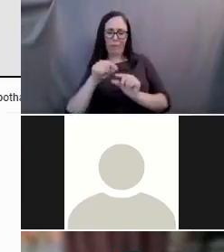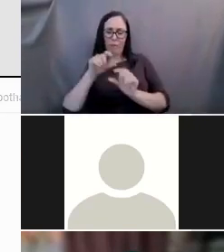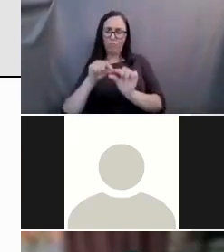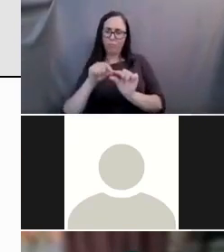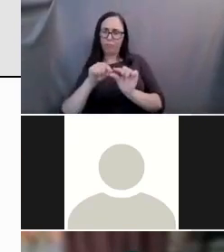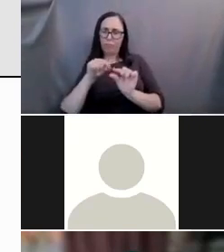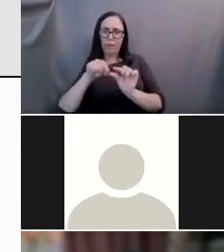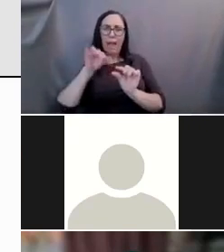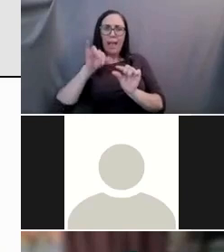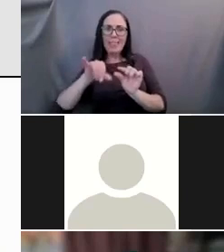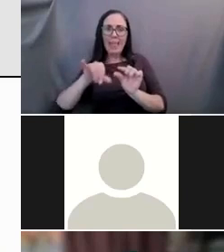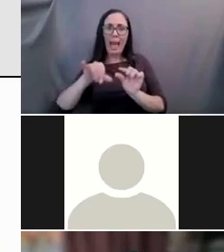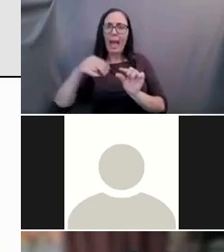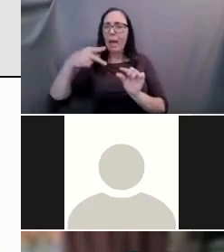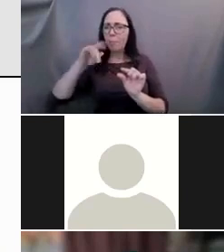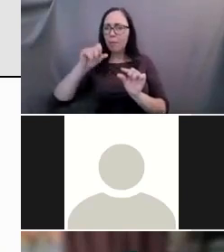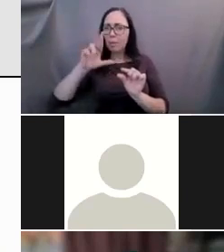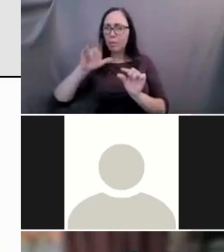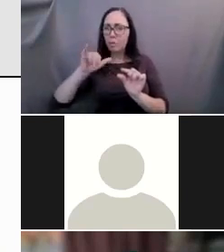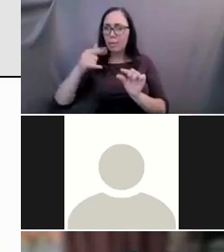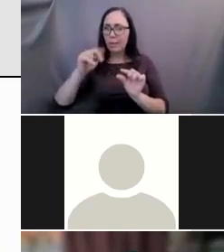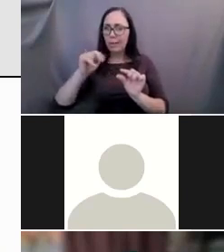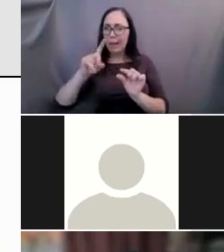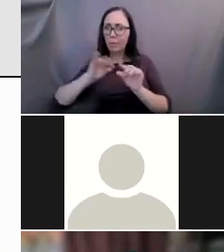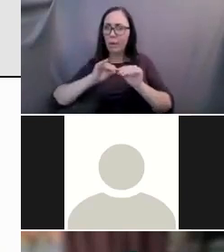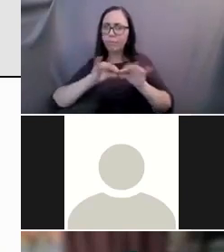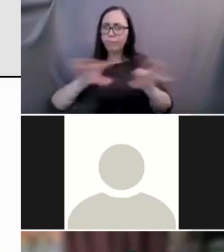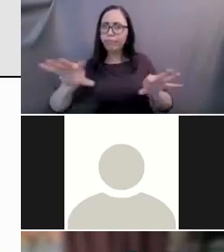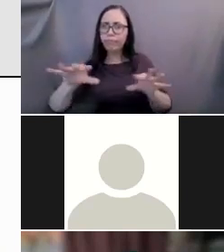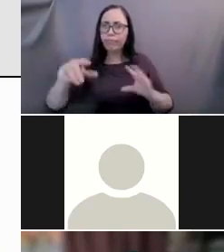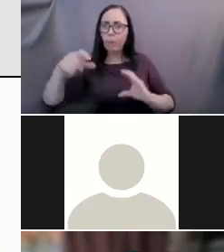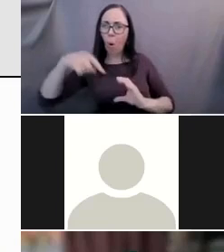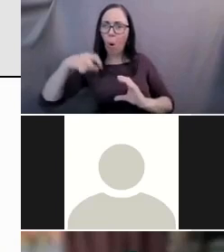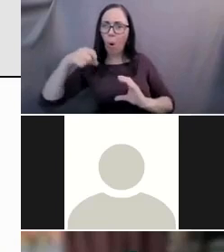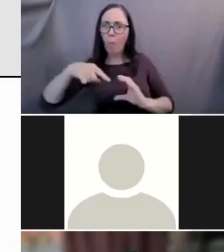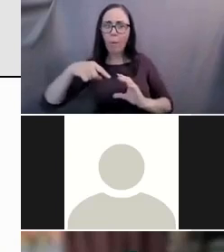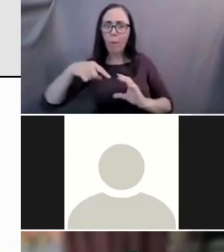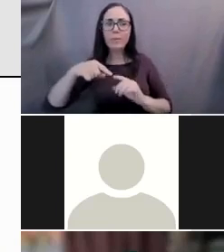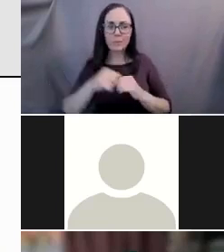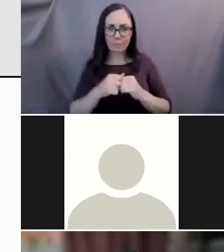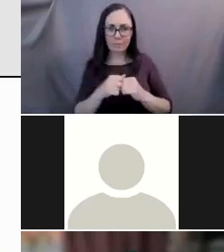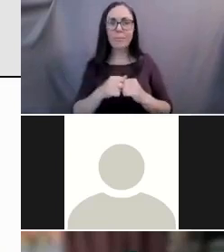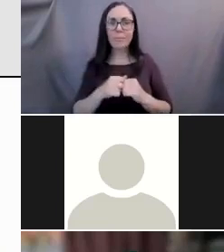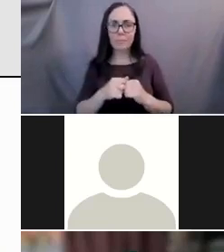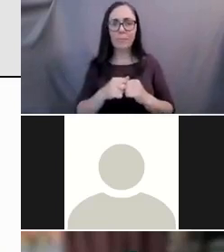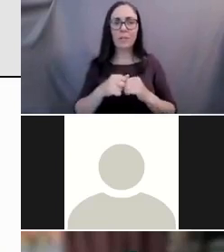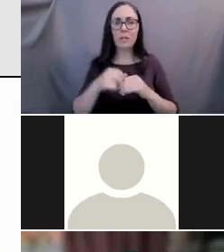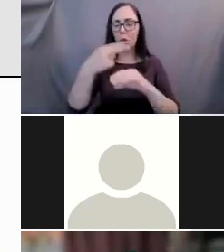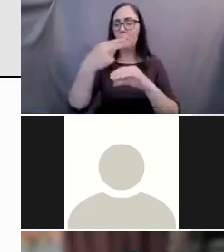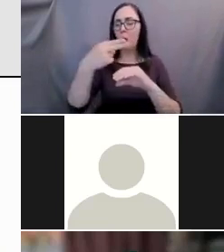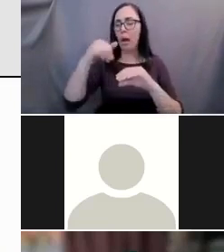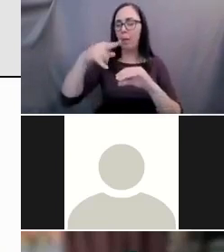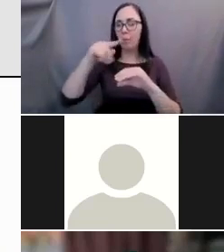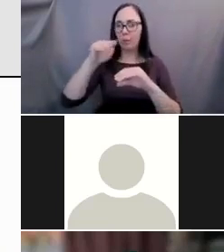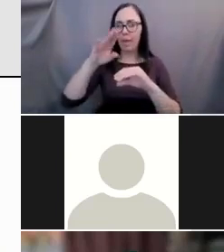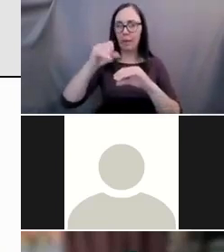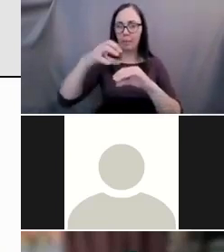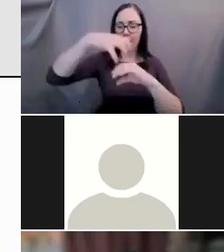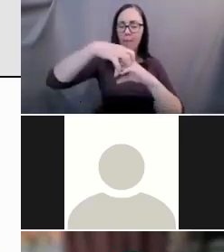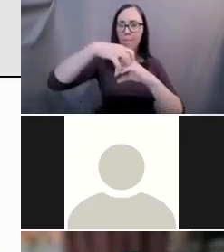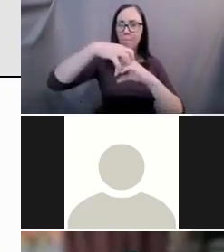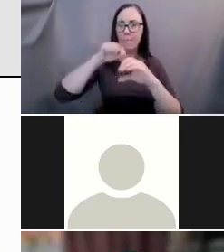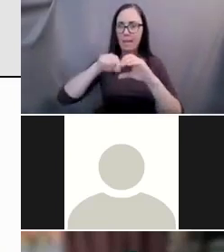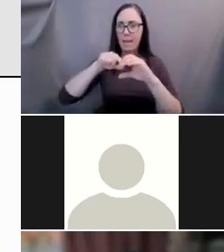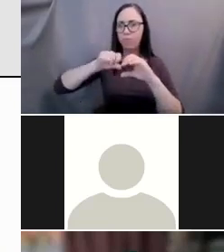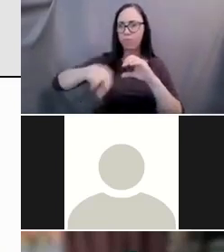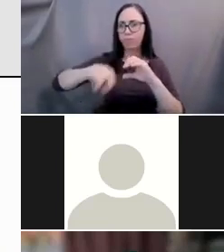from the pituitary gland, a hormone-secreting gland that sits just below the hypothalamus. The